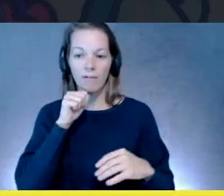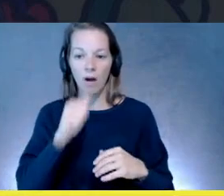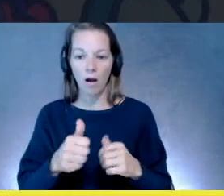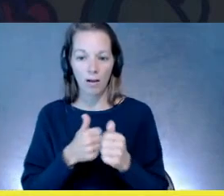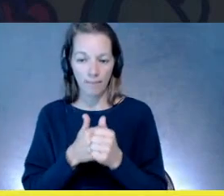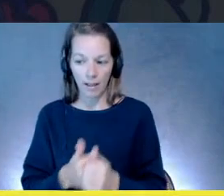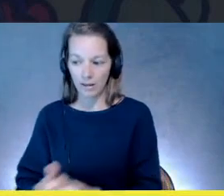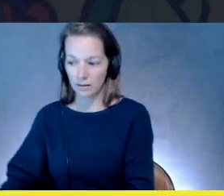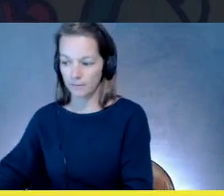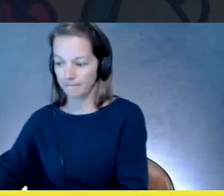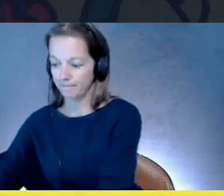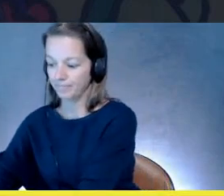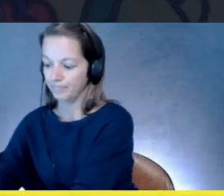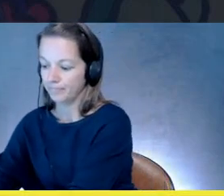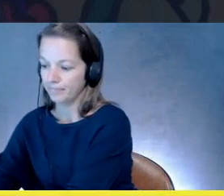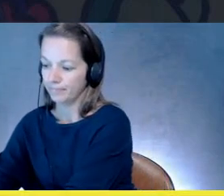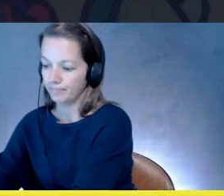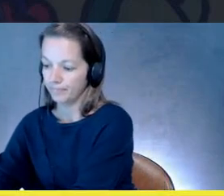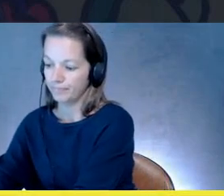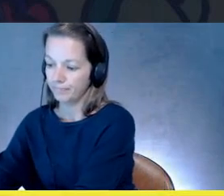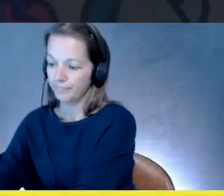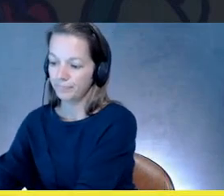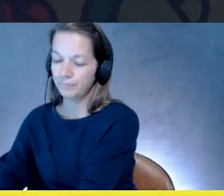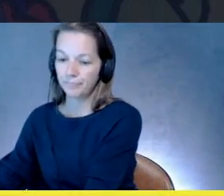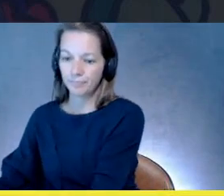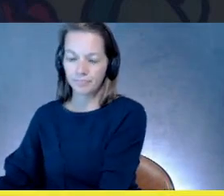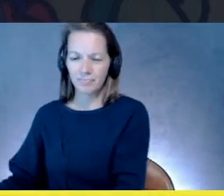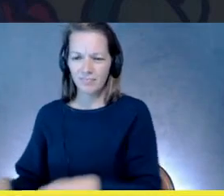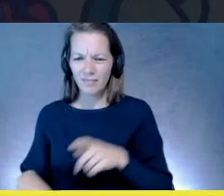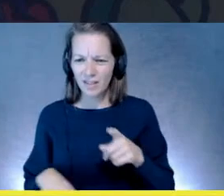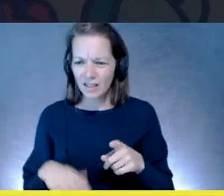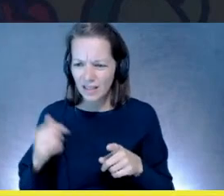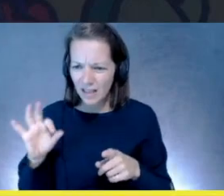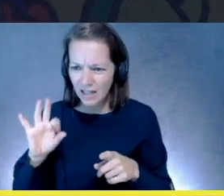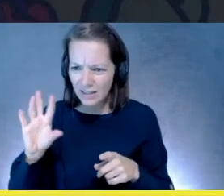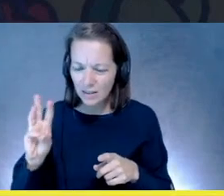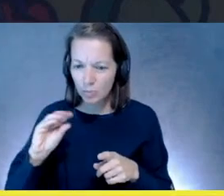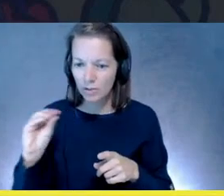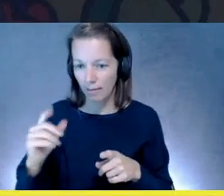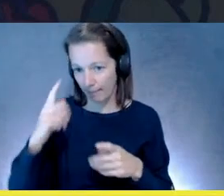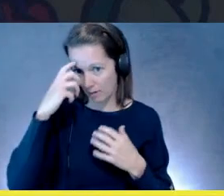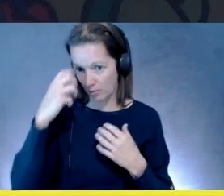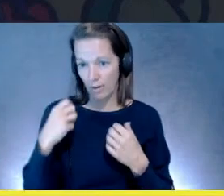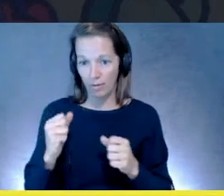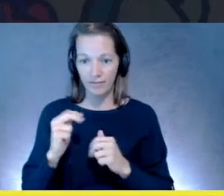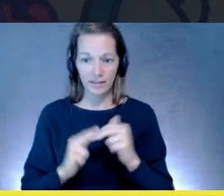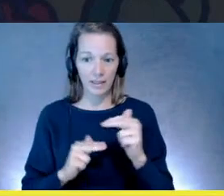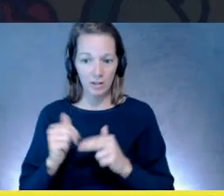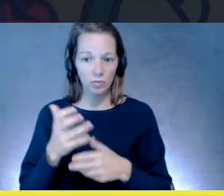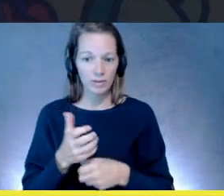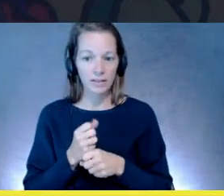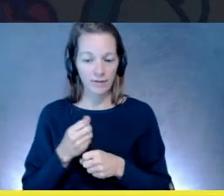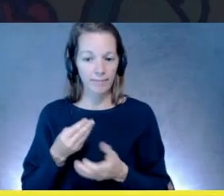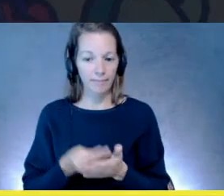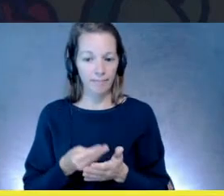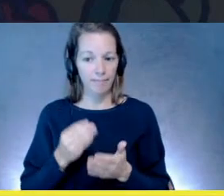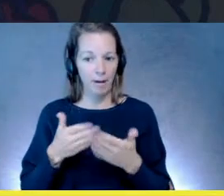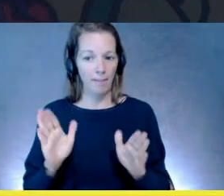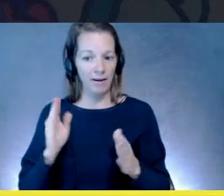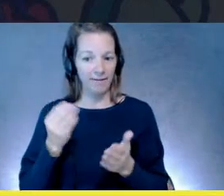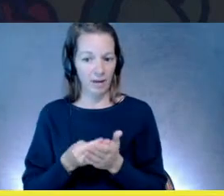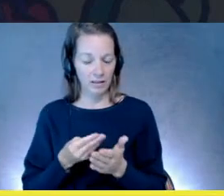per state in the United States in 2019. 96% of mental health facilities received public funds, and among these